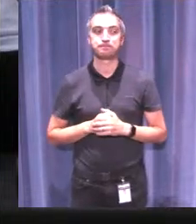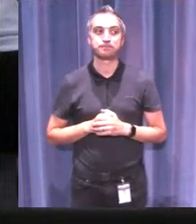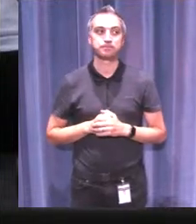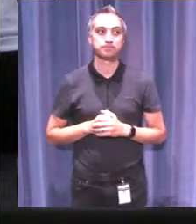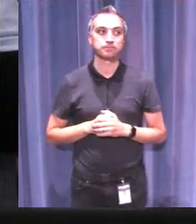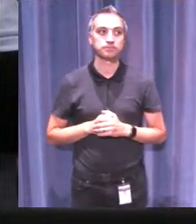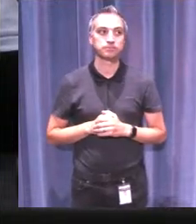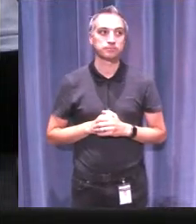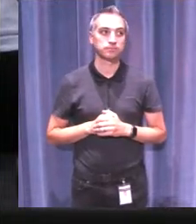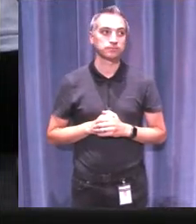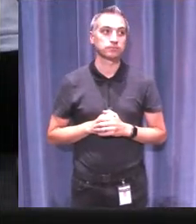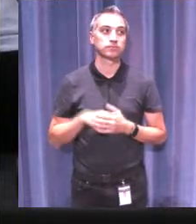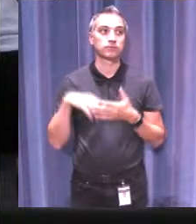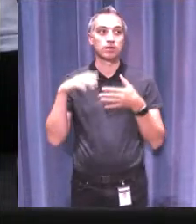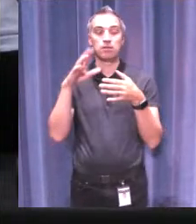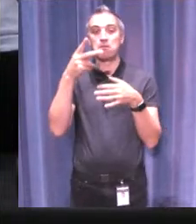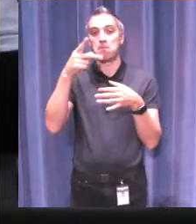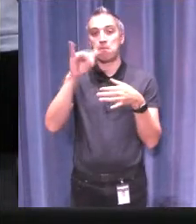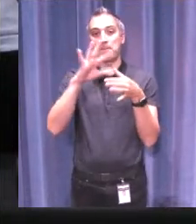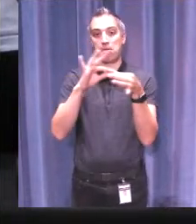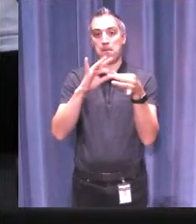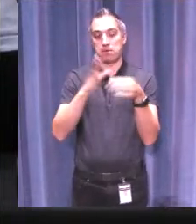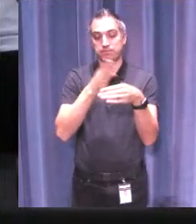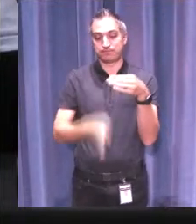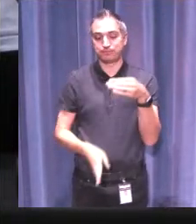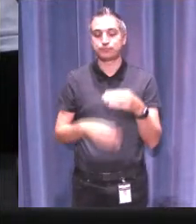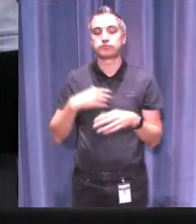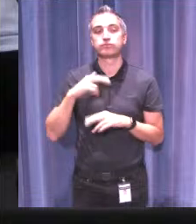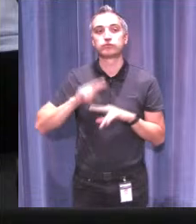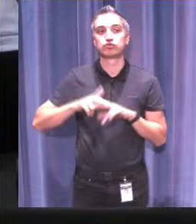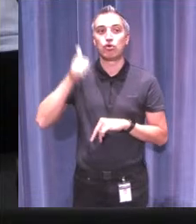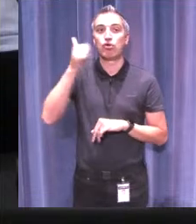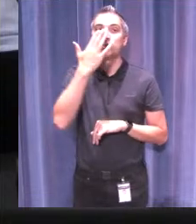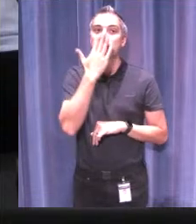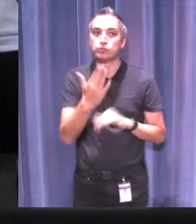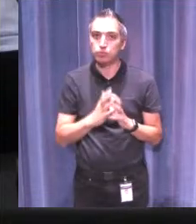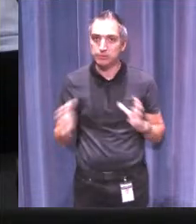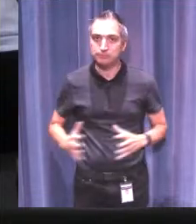And that concludes public comment. Thank you very much.